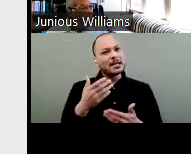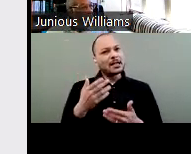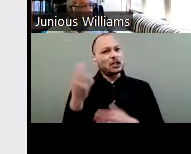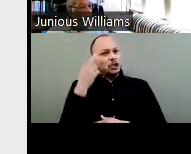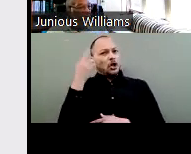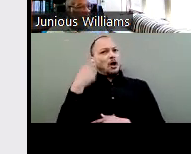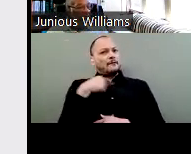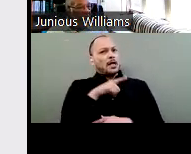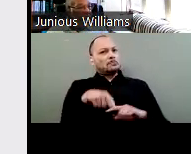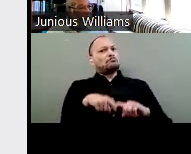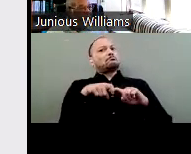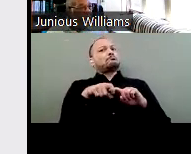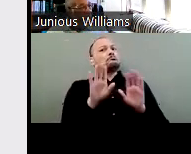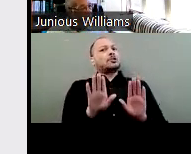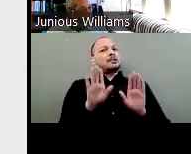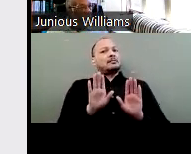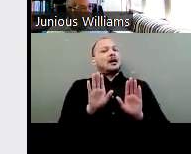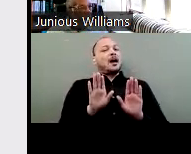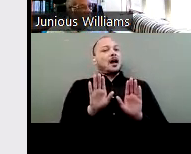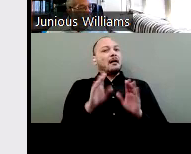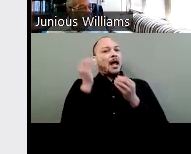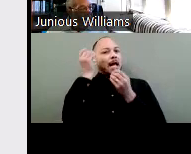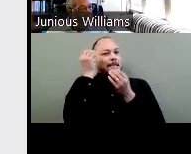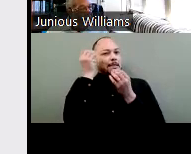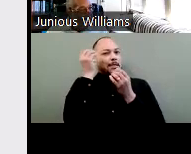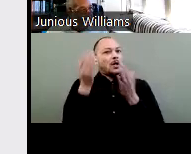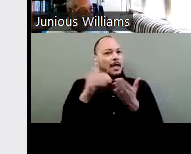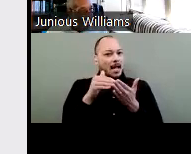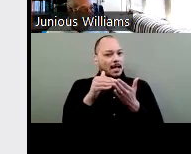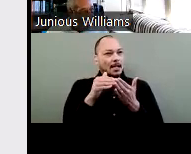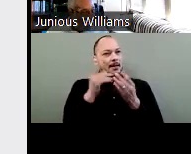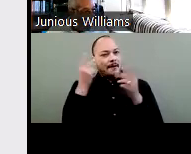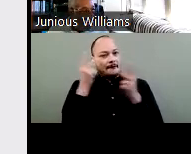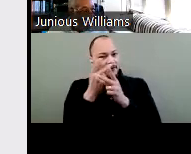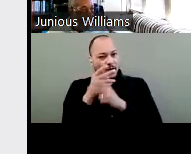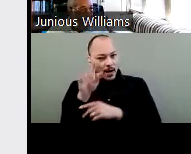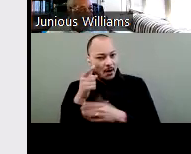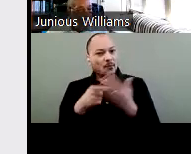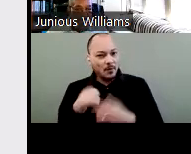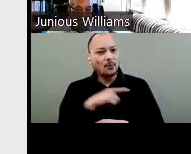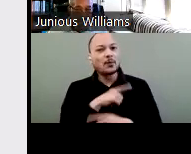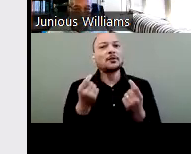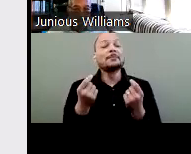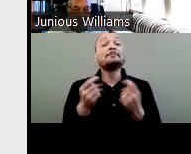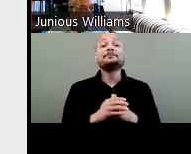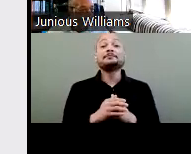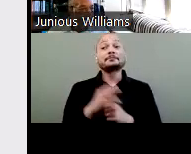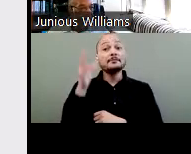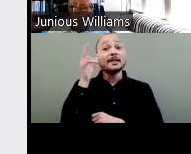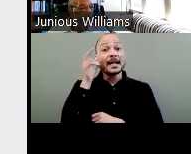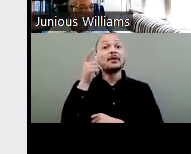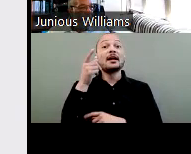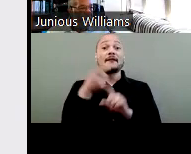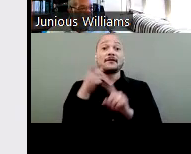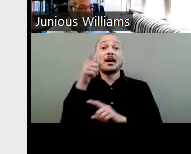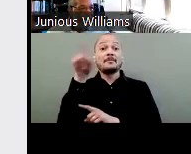to stop and step back and reconsider and maybe recalibrate what we're doing. Hearing from the